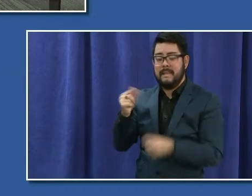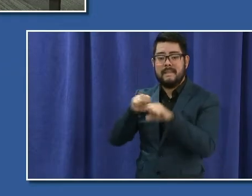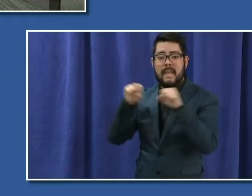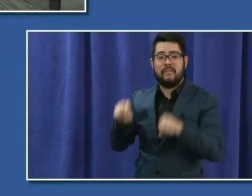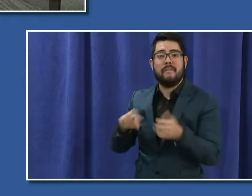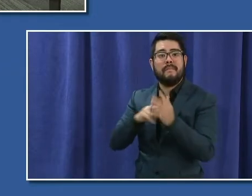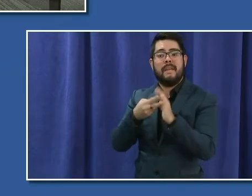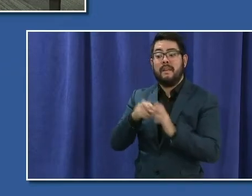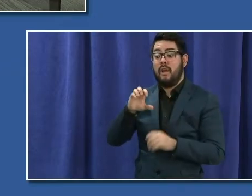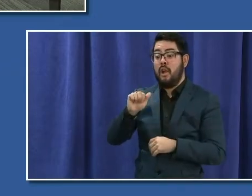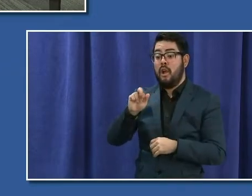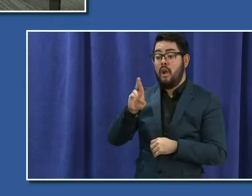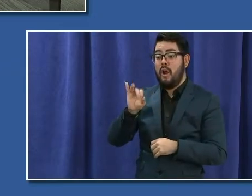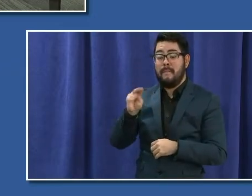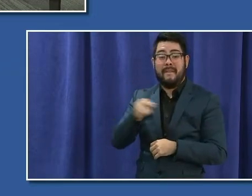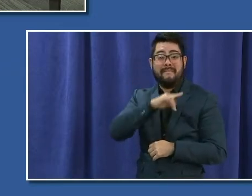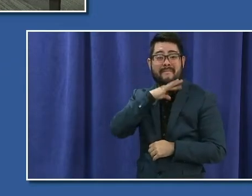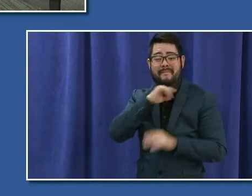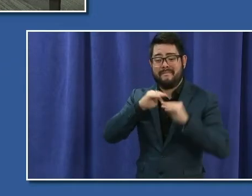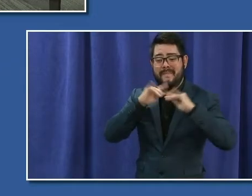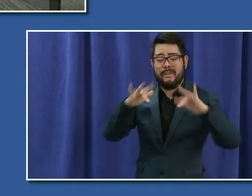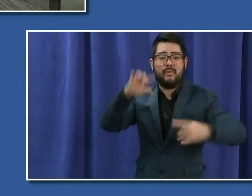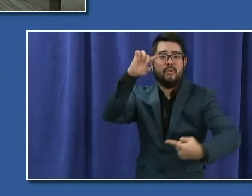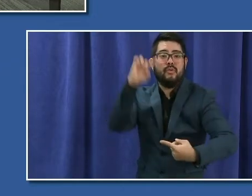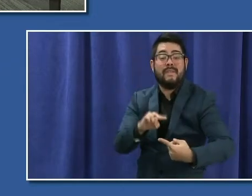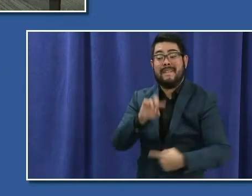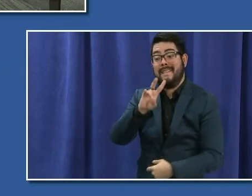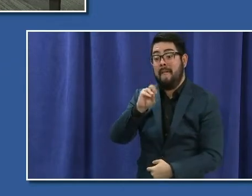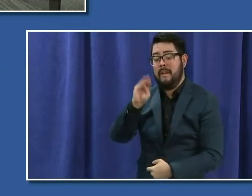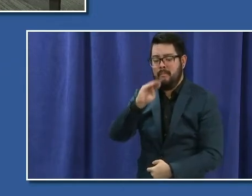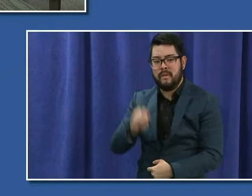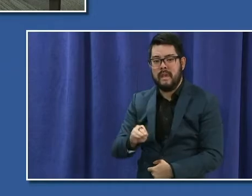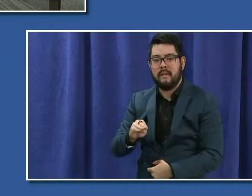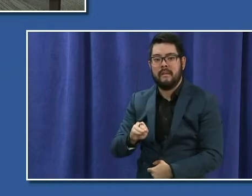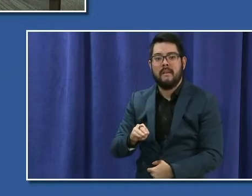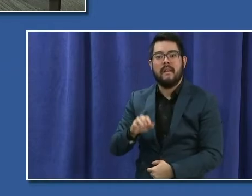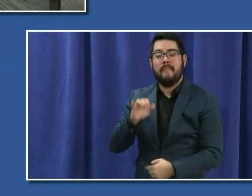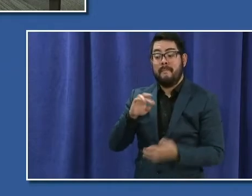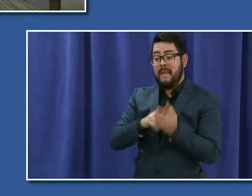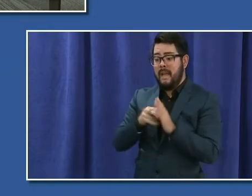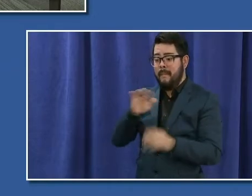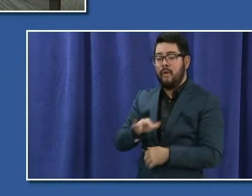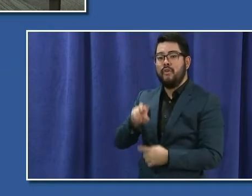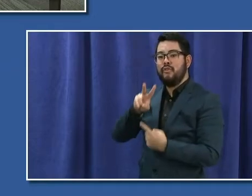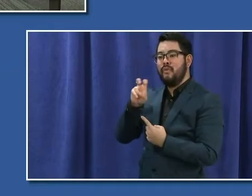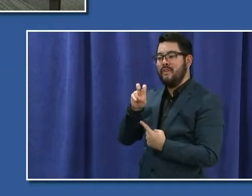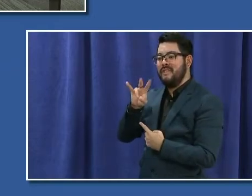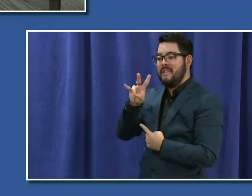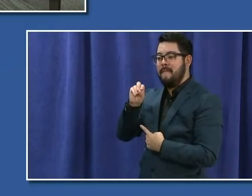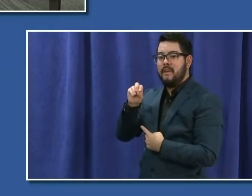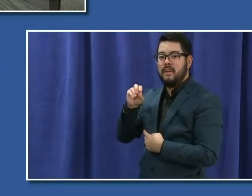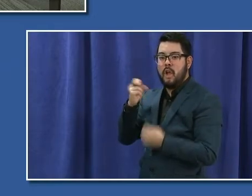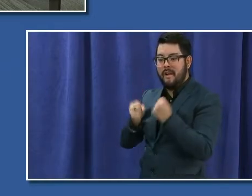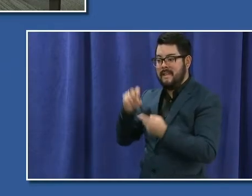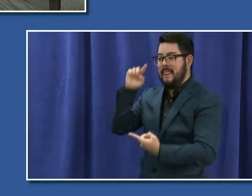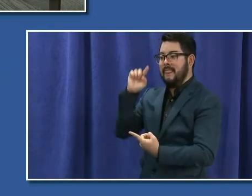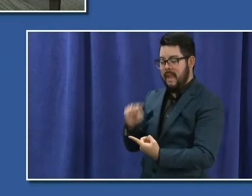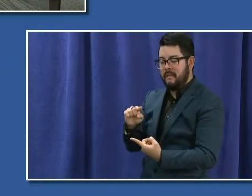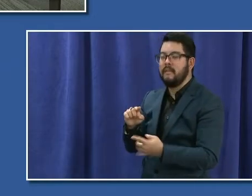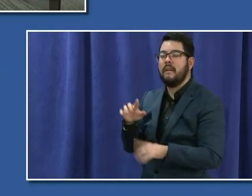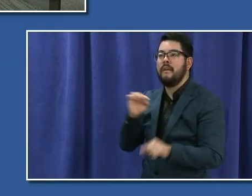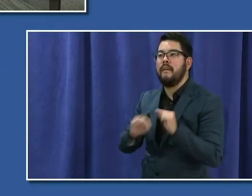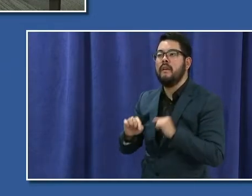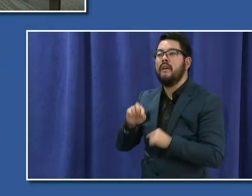carbon footprint by 70%. Wow. Which equates to about 270 cars off the road. So, I'm sorry,